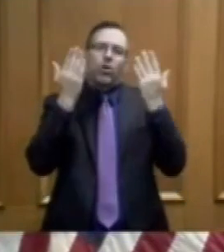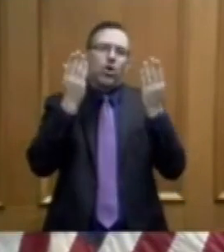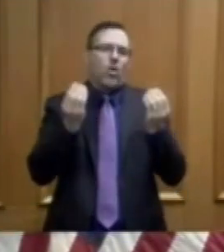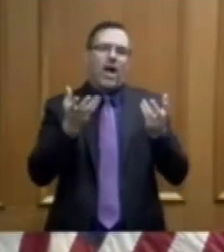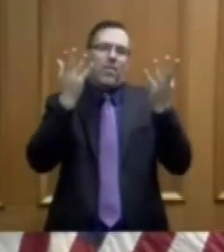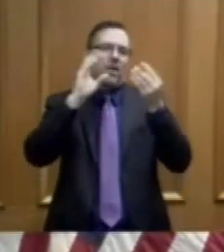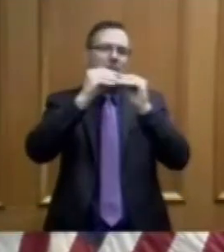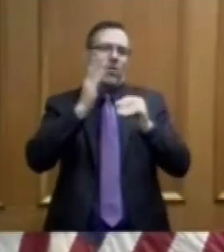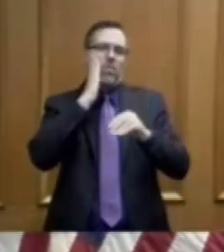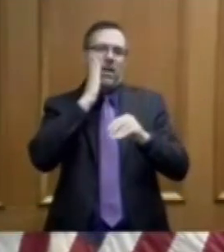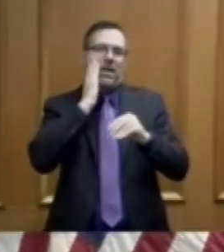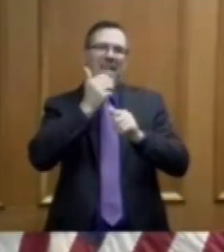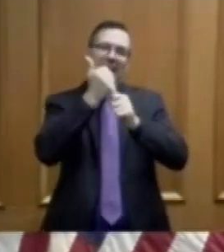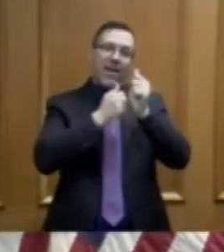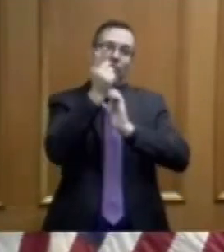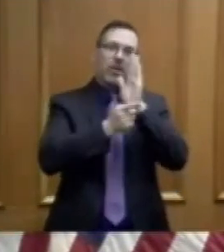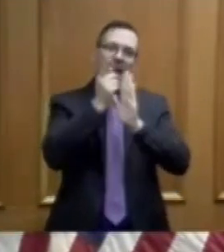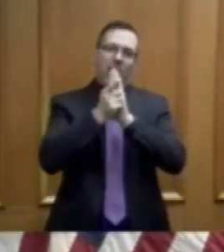beds because they change by the hour.